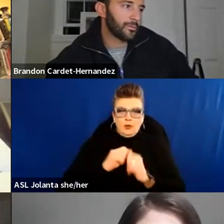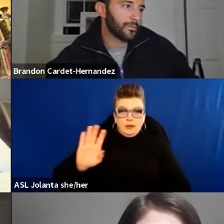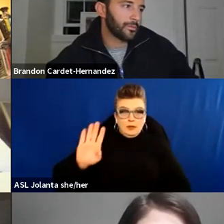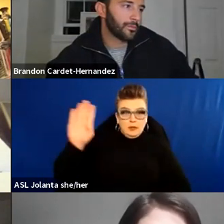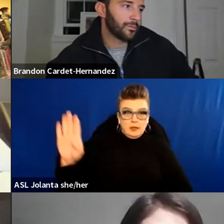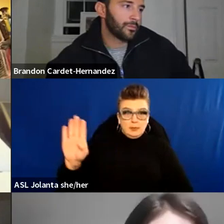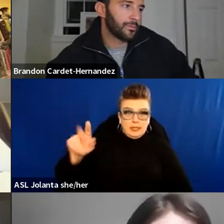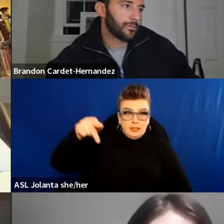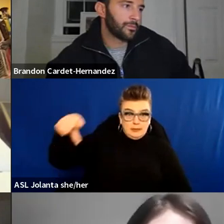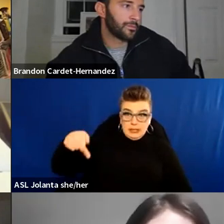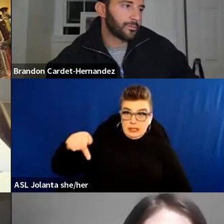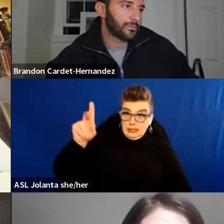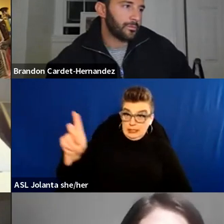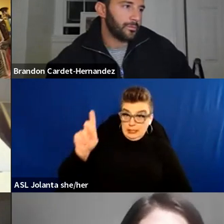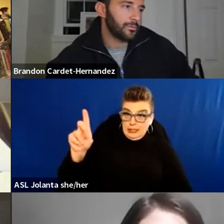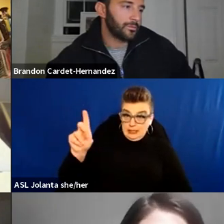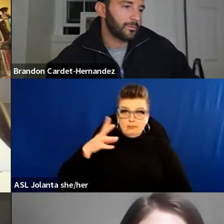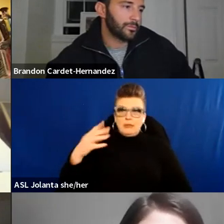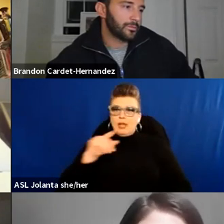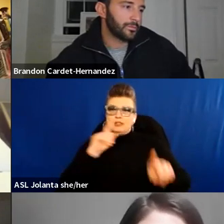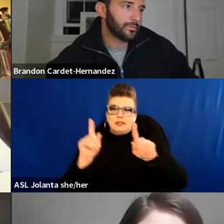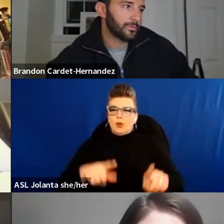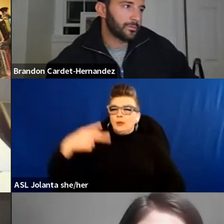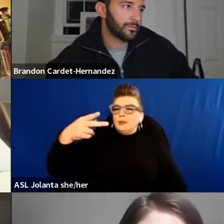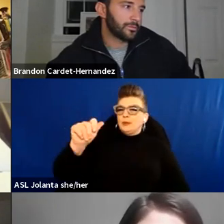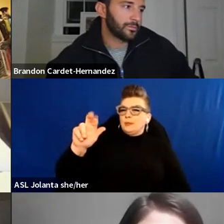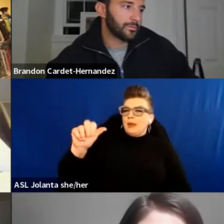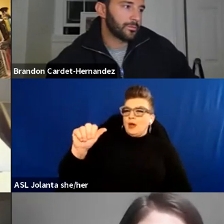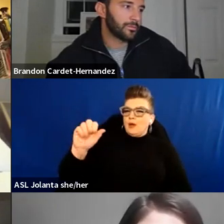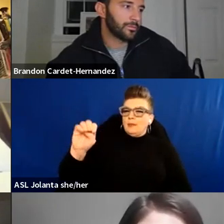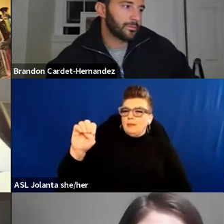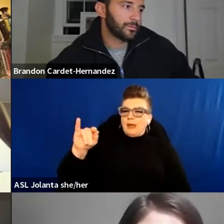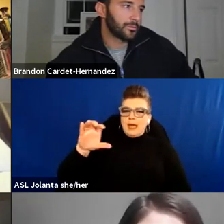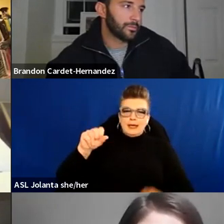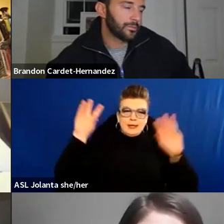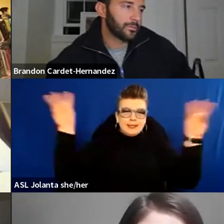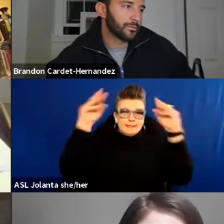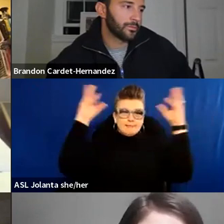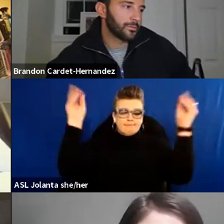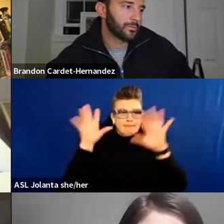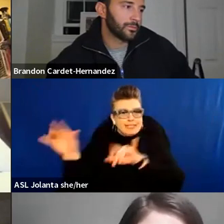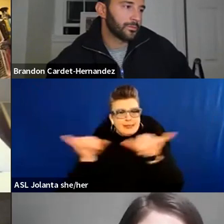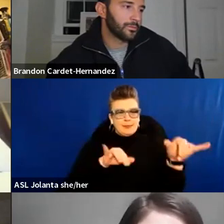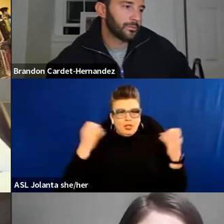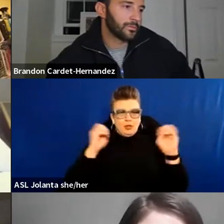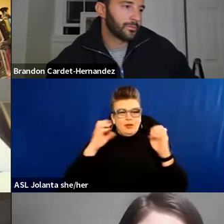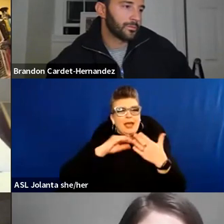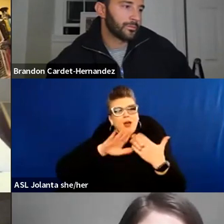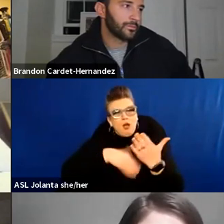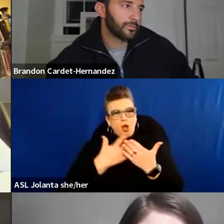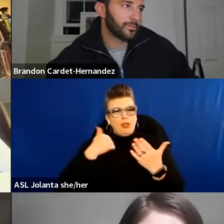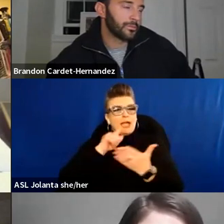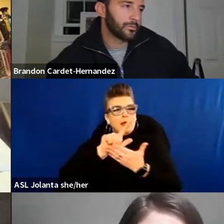have also had responding to paramedics in similar emergencies and all of them have had legal updates to include juvenile